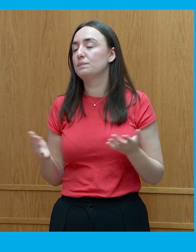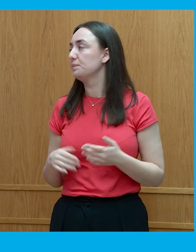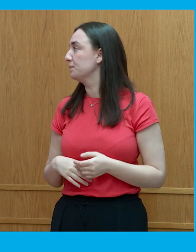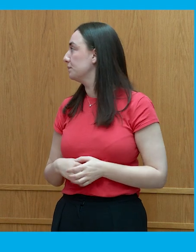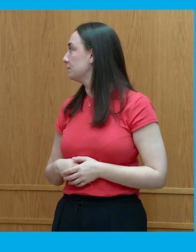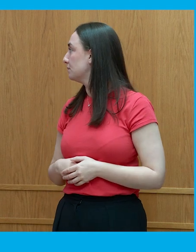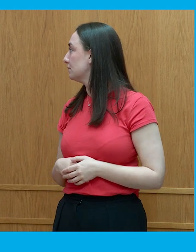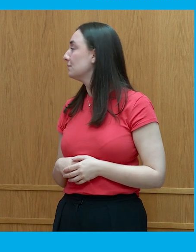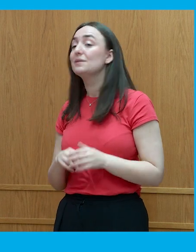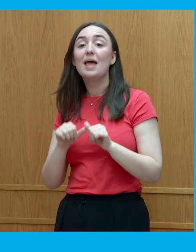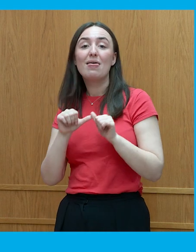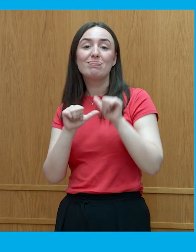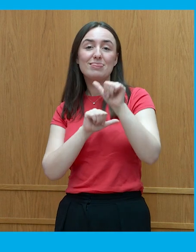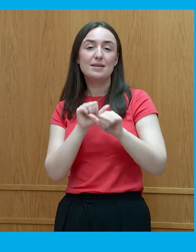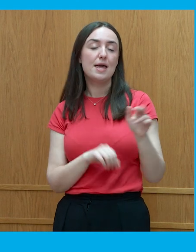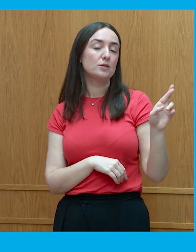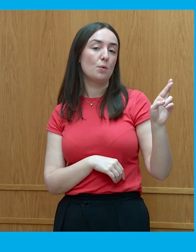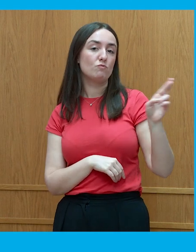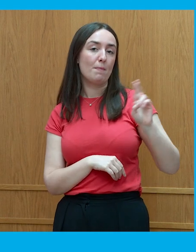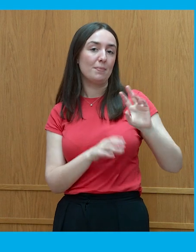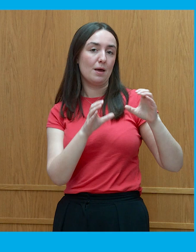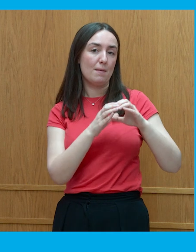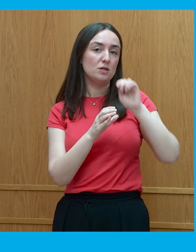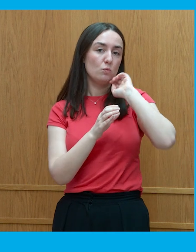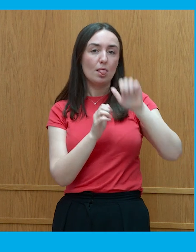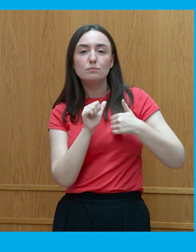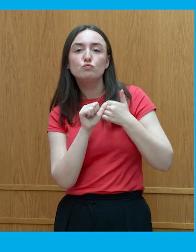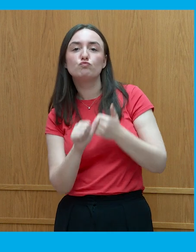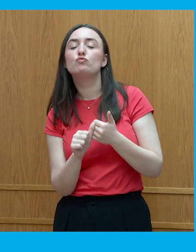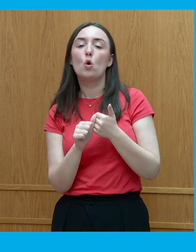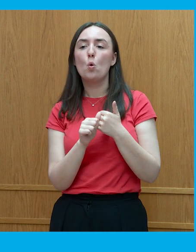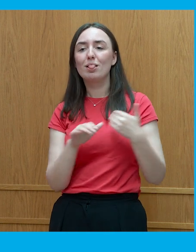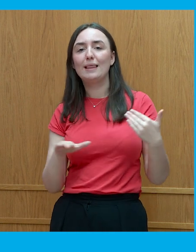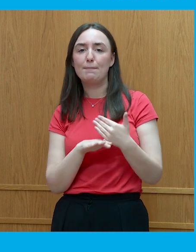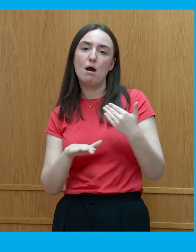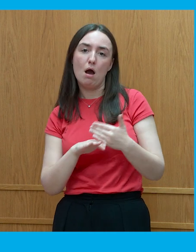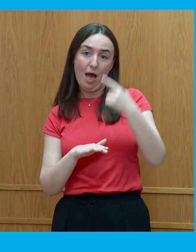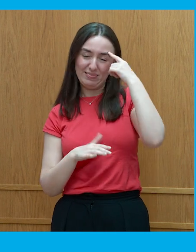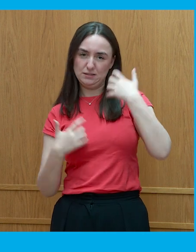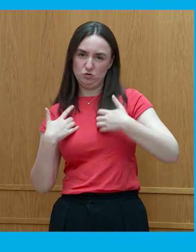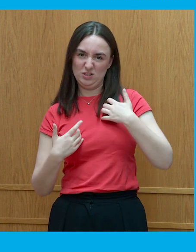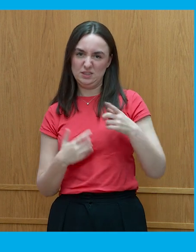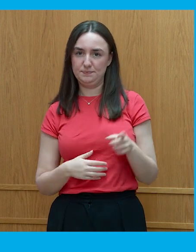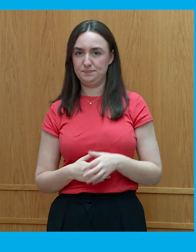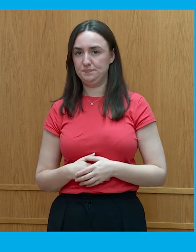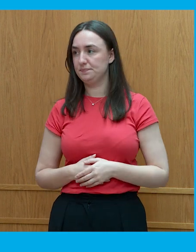Republican Party is probably going to be pro-labor, which is interesting. Okay. And Nomia, the last word to